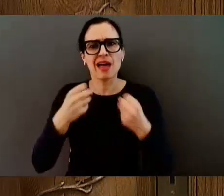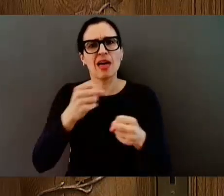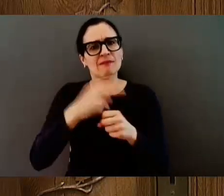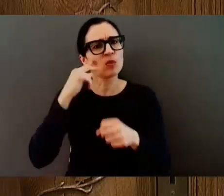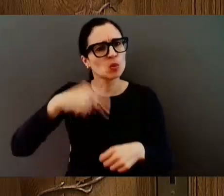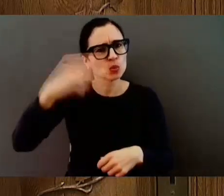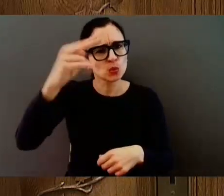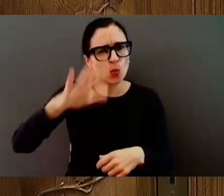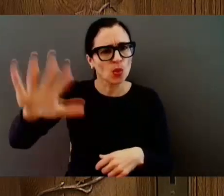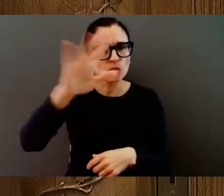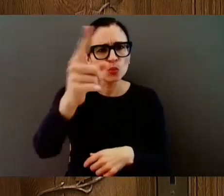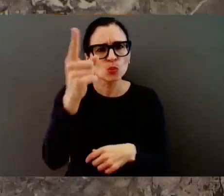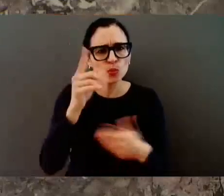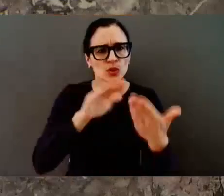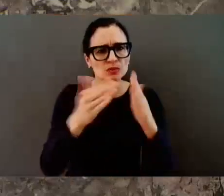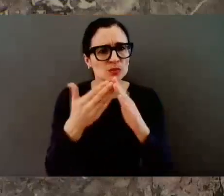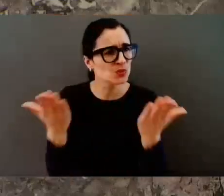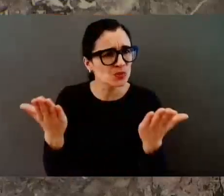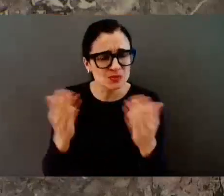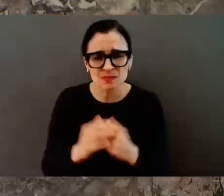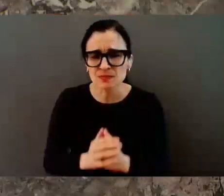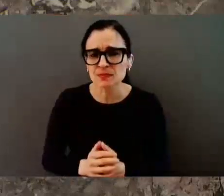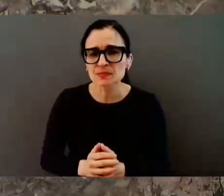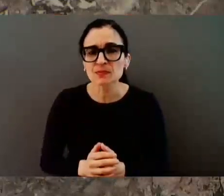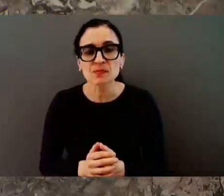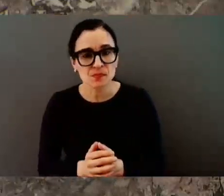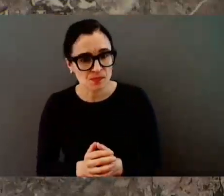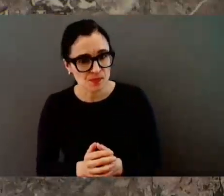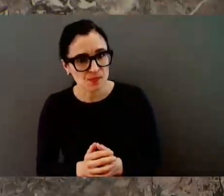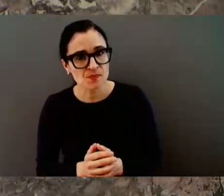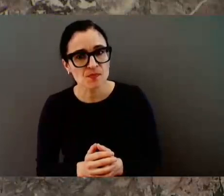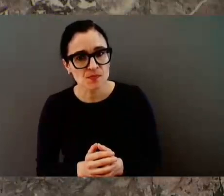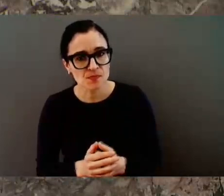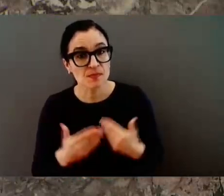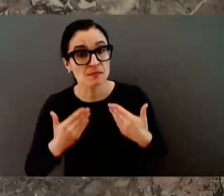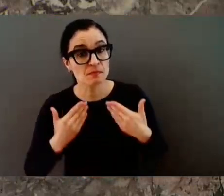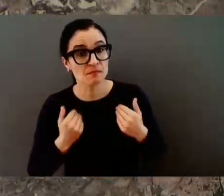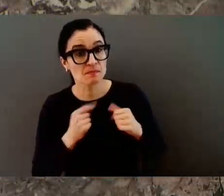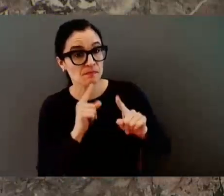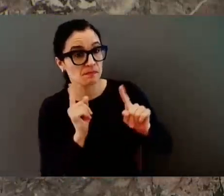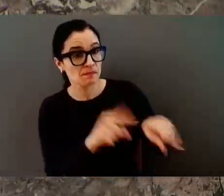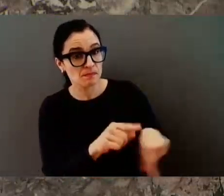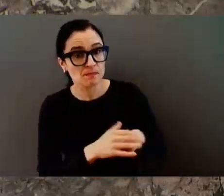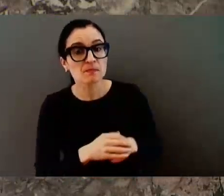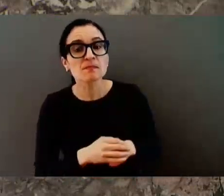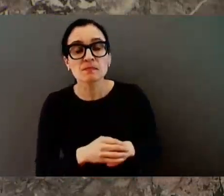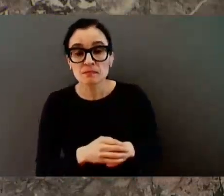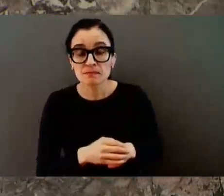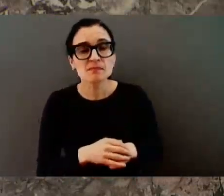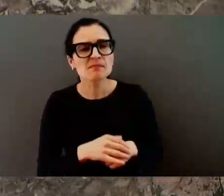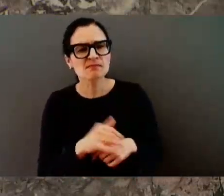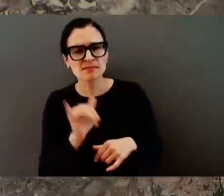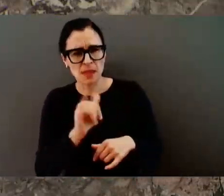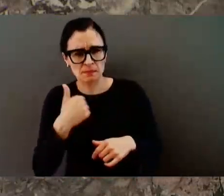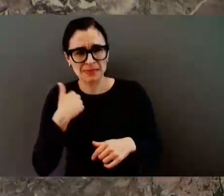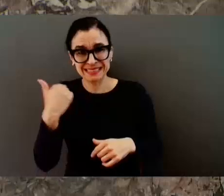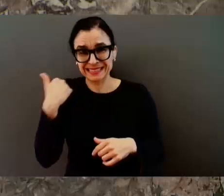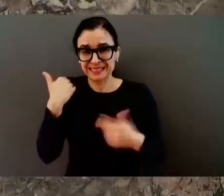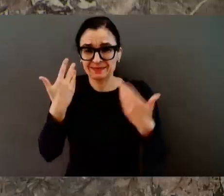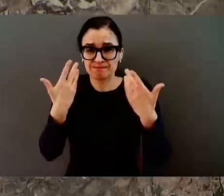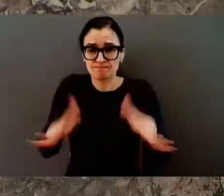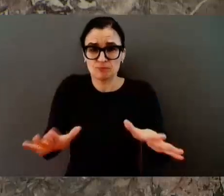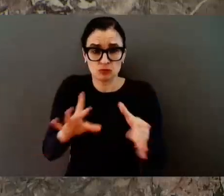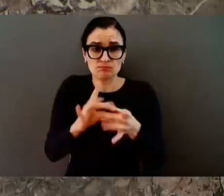Minister. Thank you very much, Honourable Speaker. As in my last answer, I've taken her question on notice. But again, Mr.